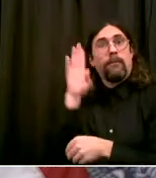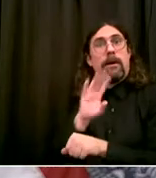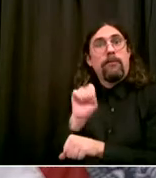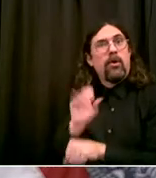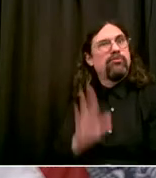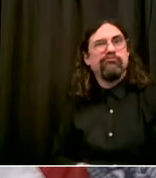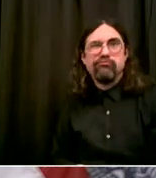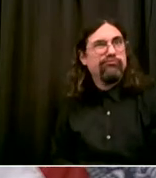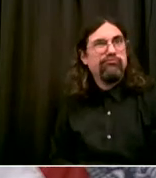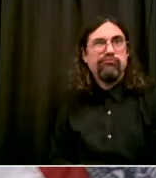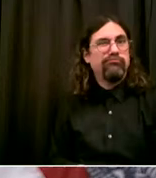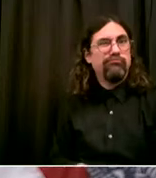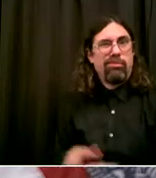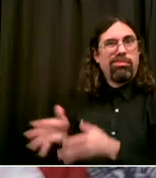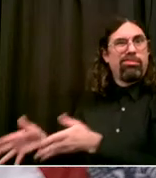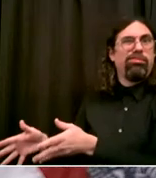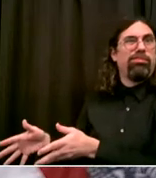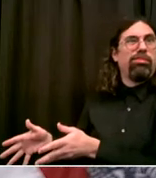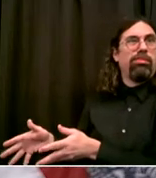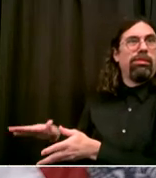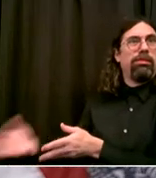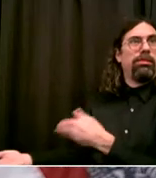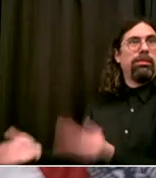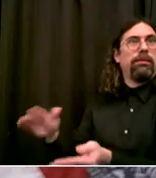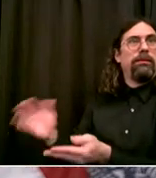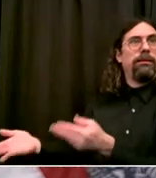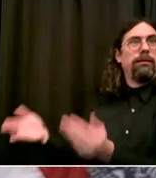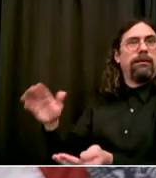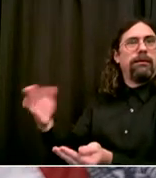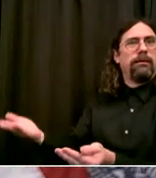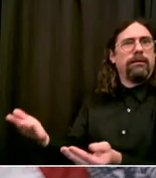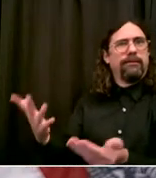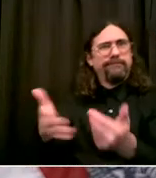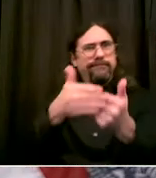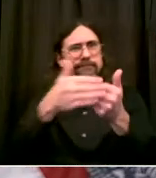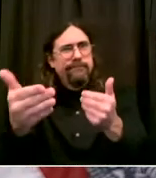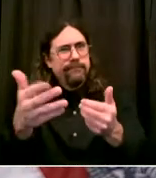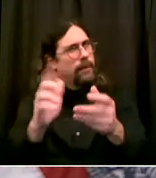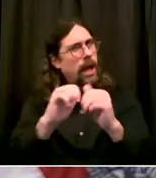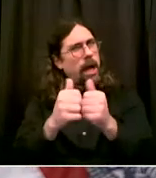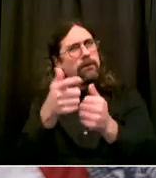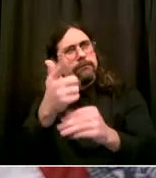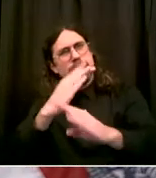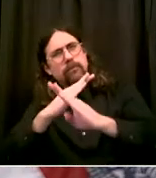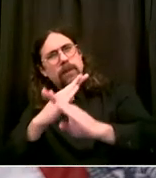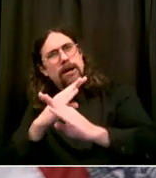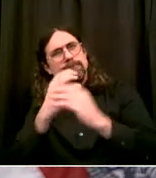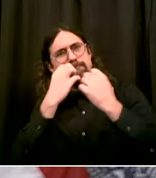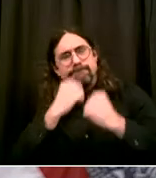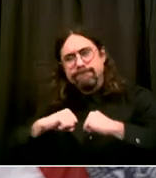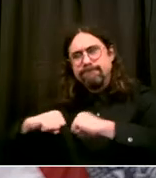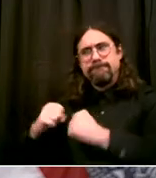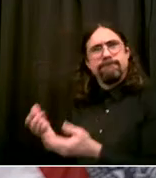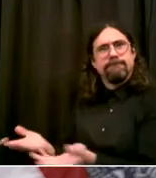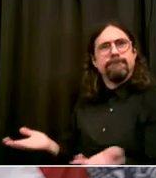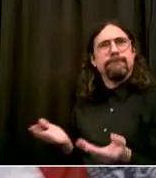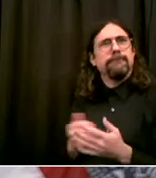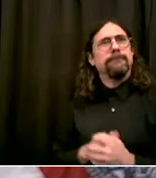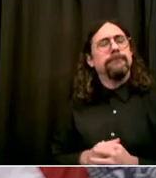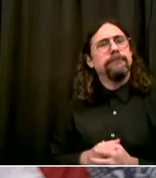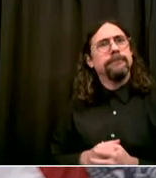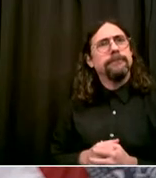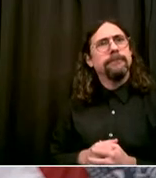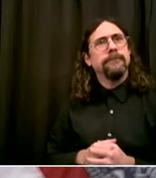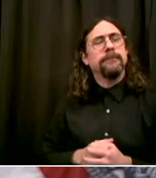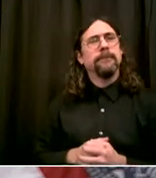our folks. And look, we lost so many people, and that's why this day of remembrance is so necessary. But let's remember